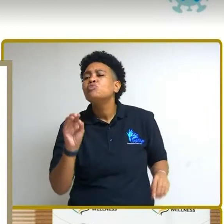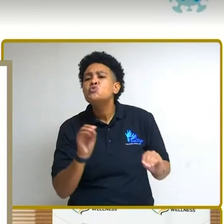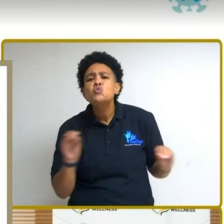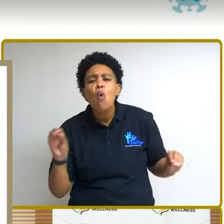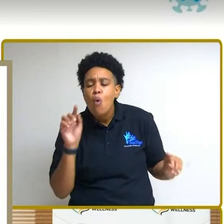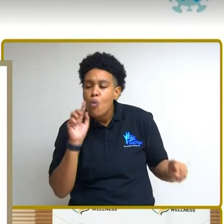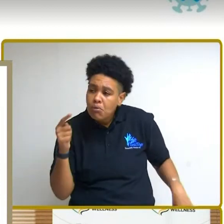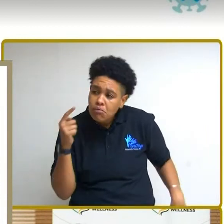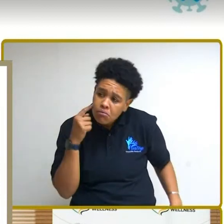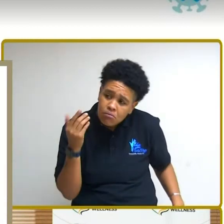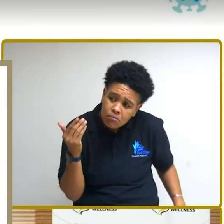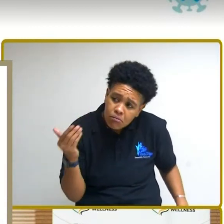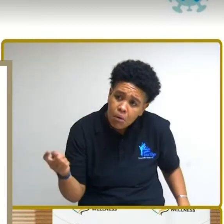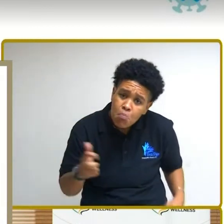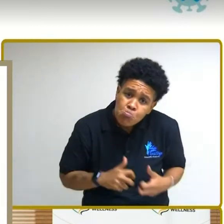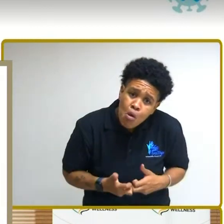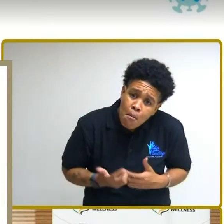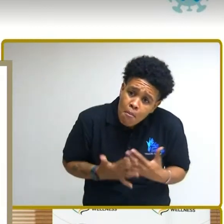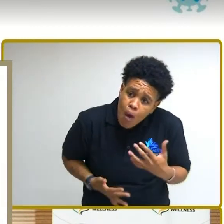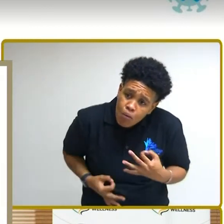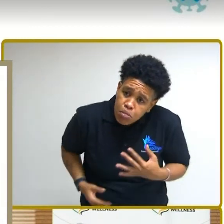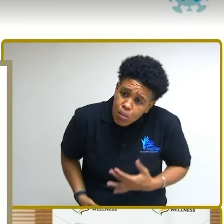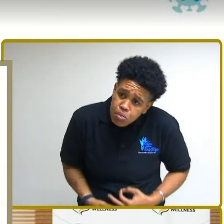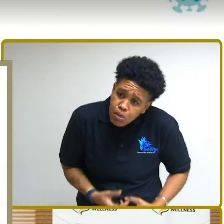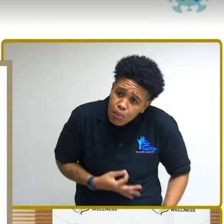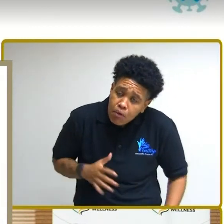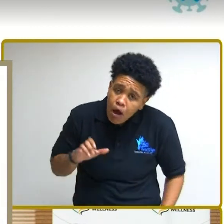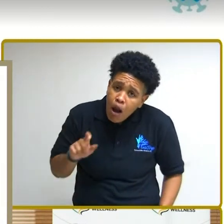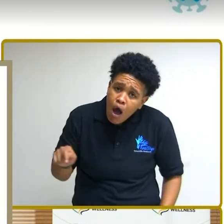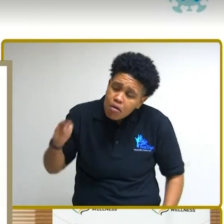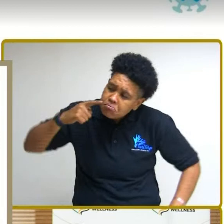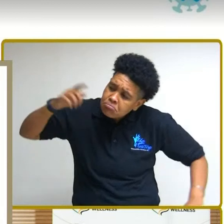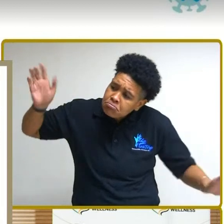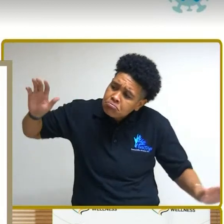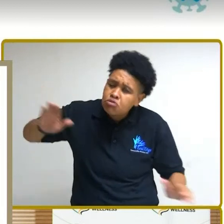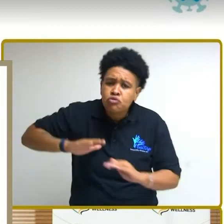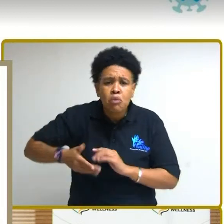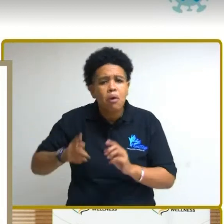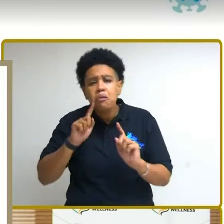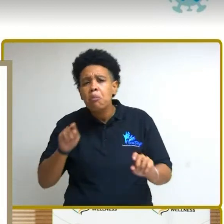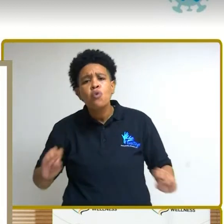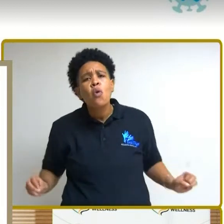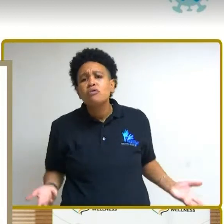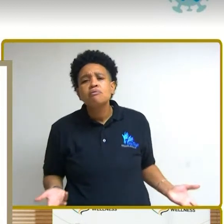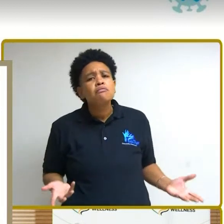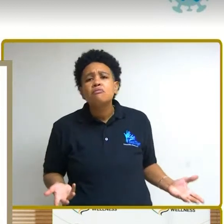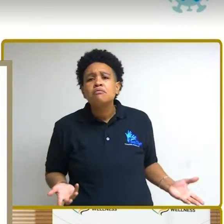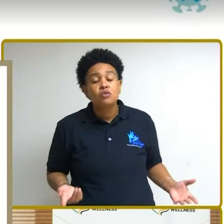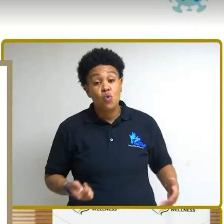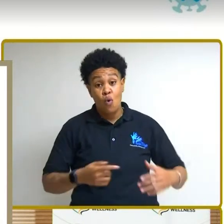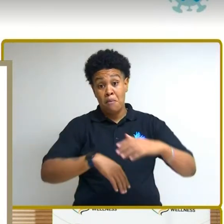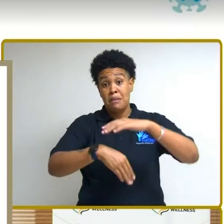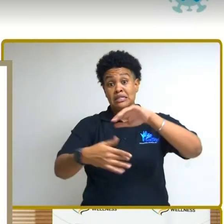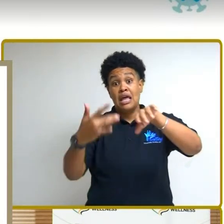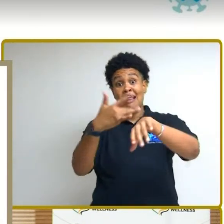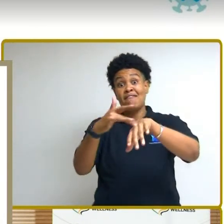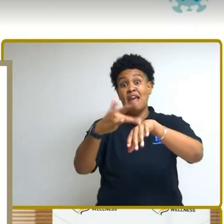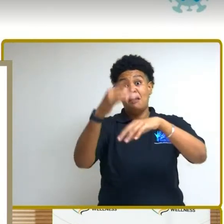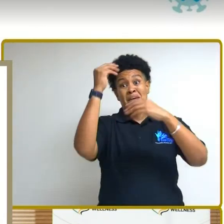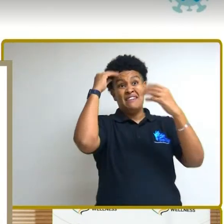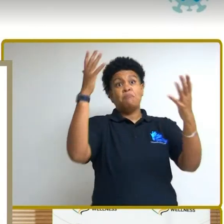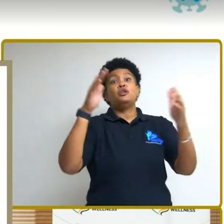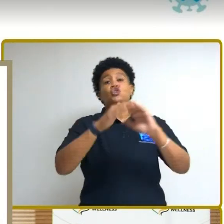no report of this very rare event of blood clots with low platelets. So based on the available information,